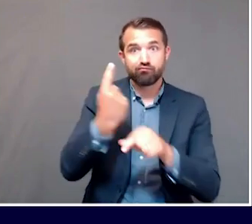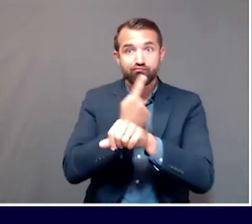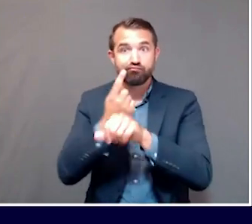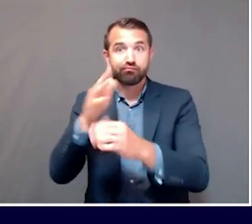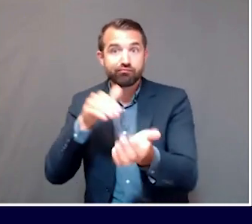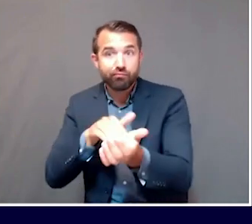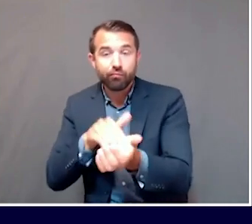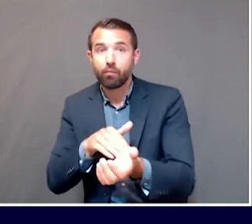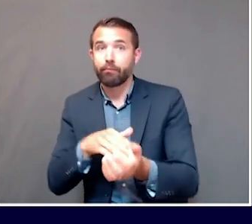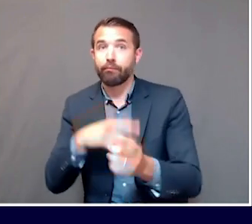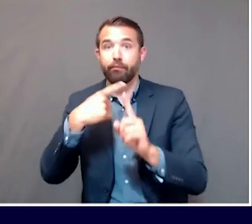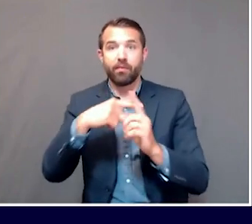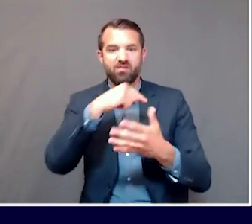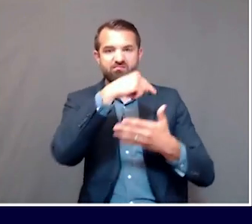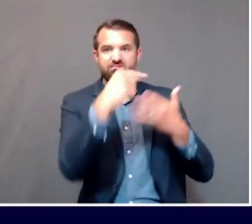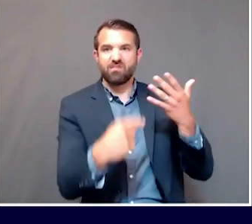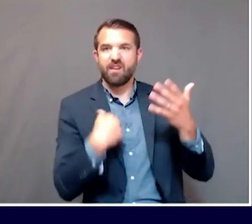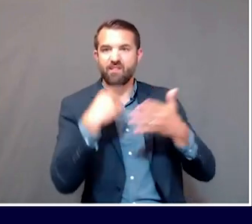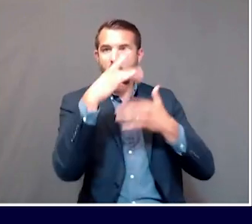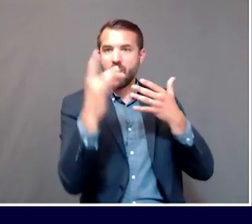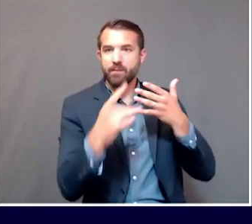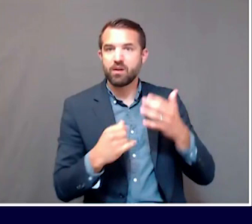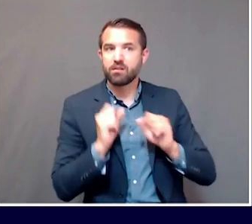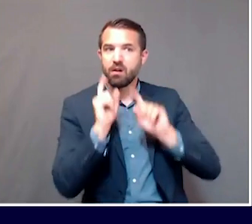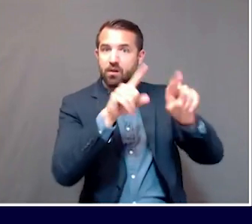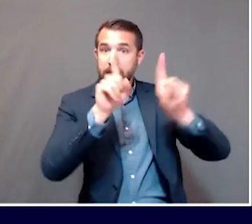We're going to turn next to Eric Russell at the Press Herald.